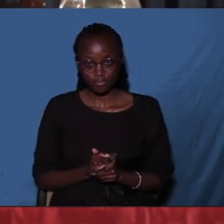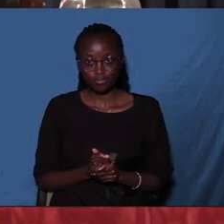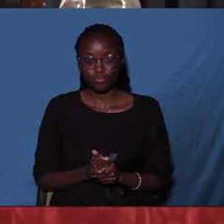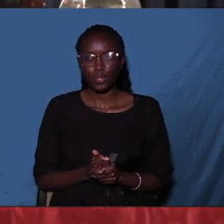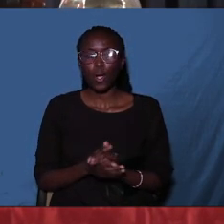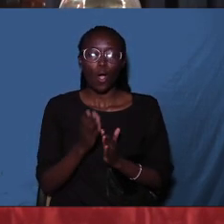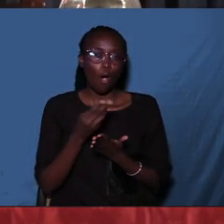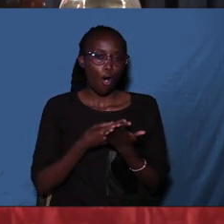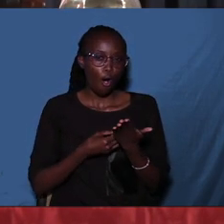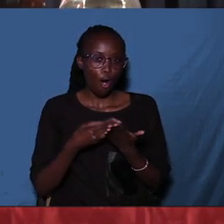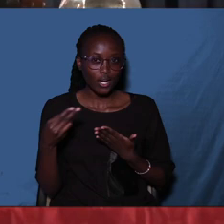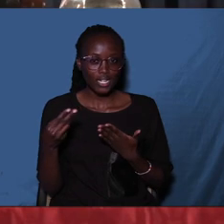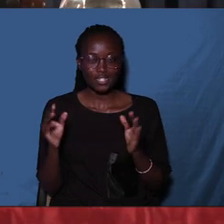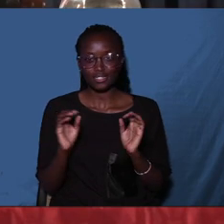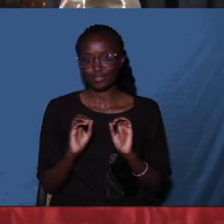insincerity,